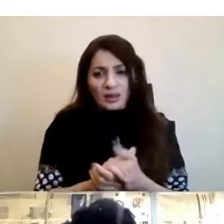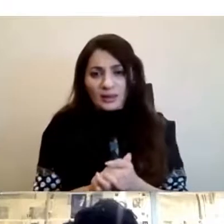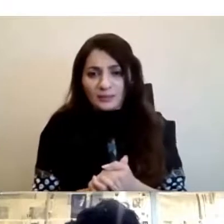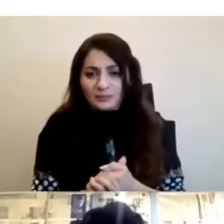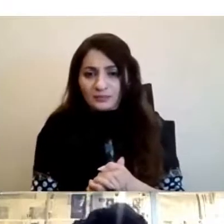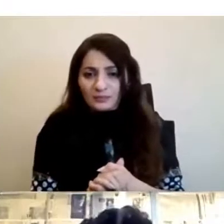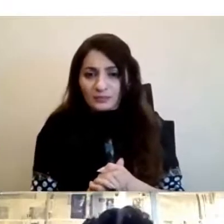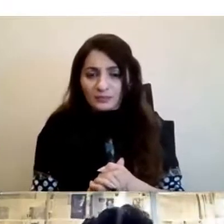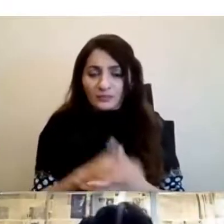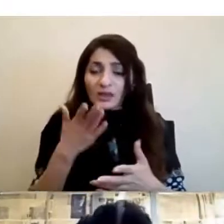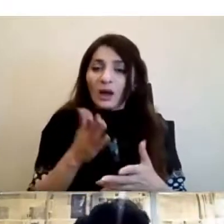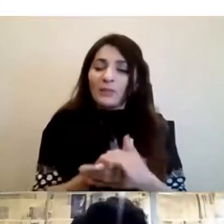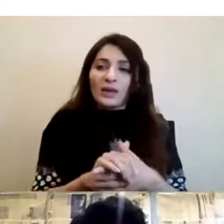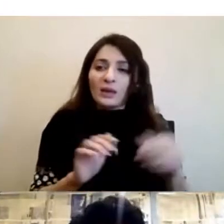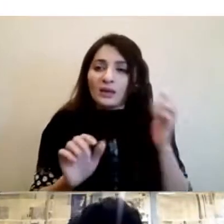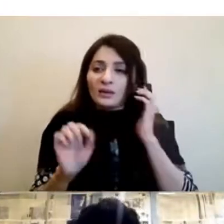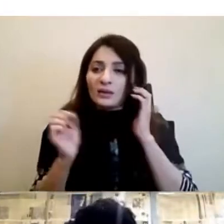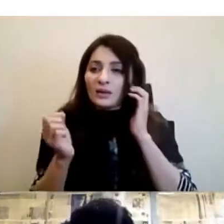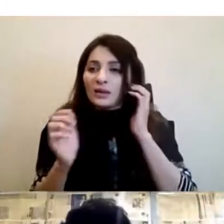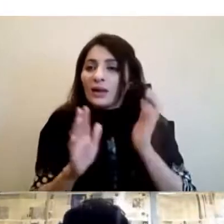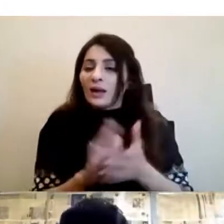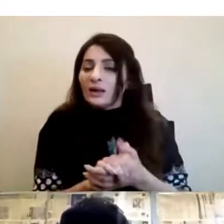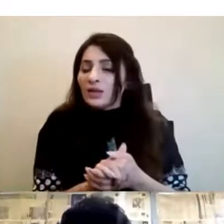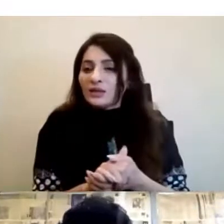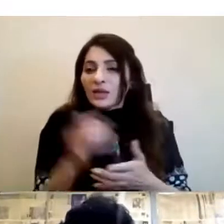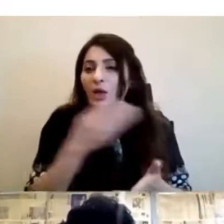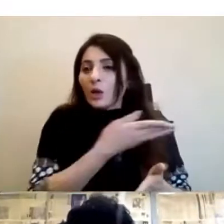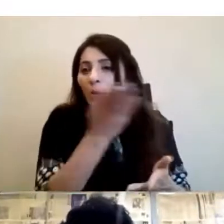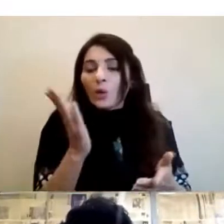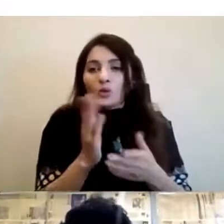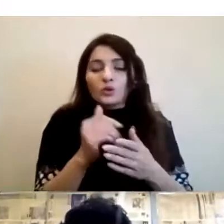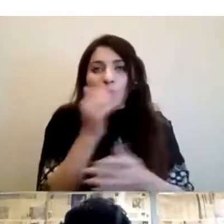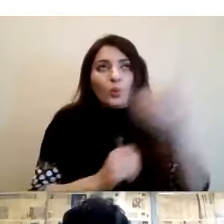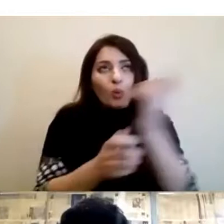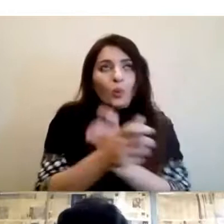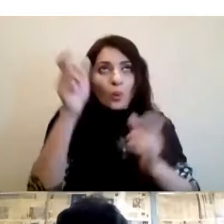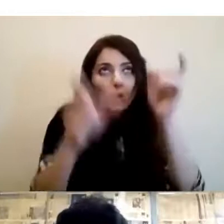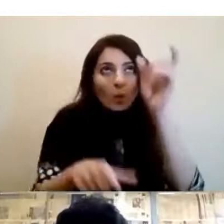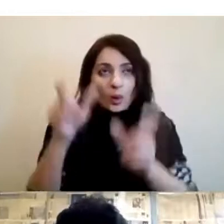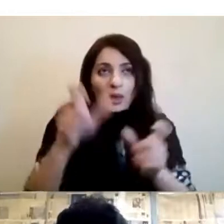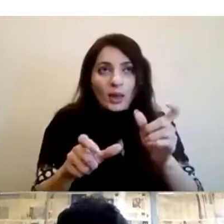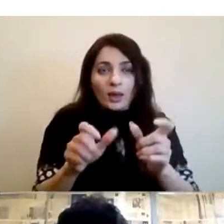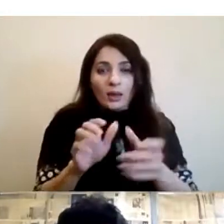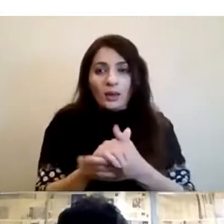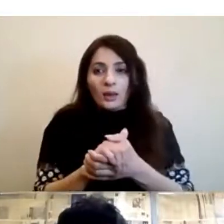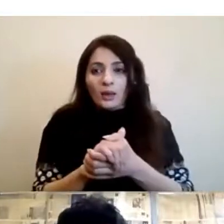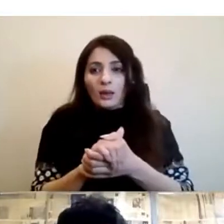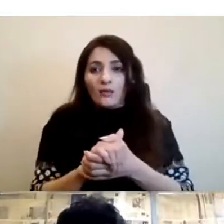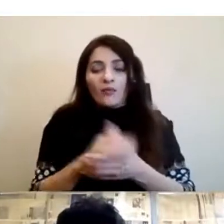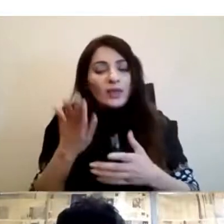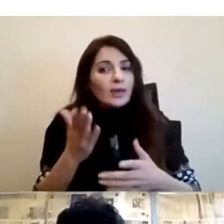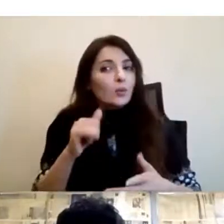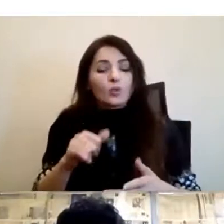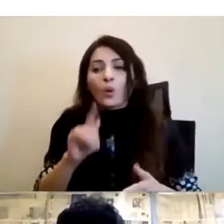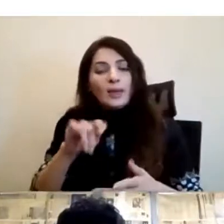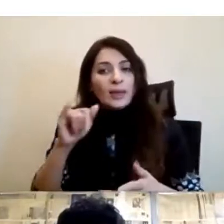there is some kind of innovation we are planning, like people with disabilities can call, that would be a toll-free number, and they can get